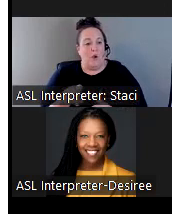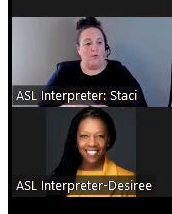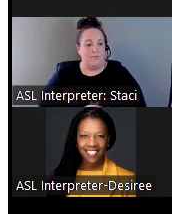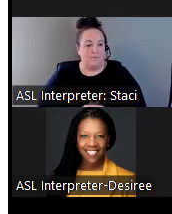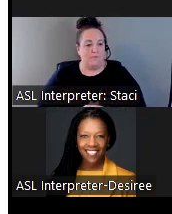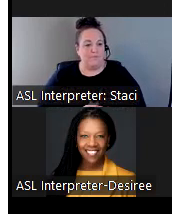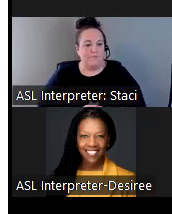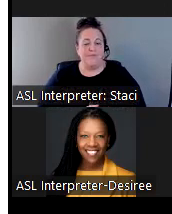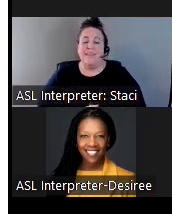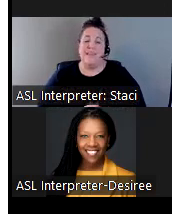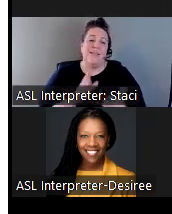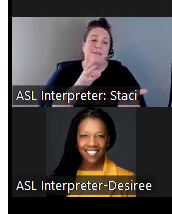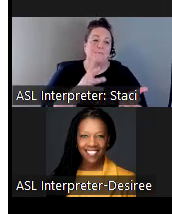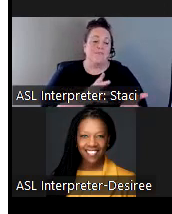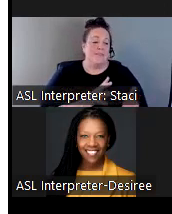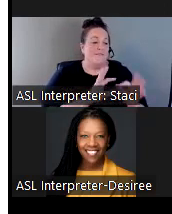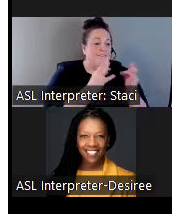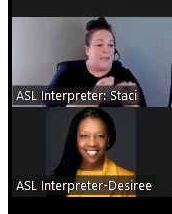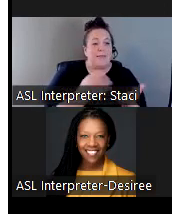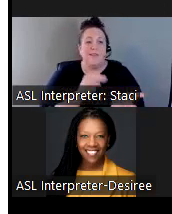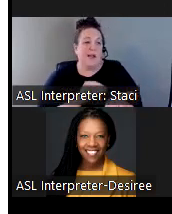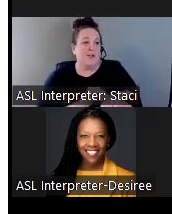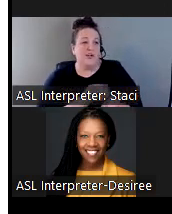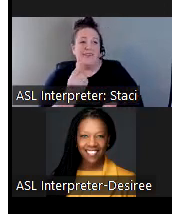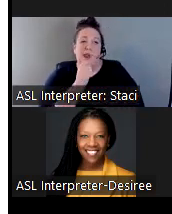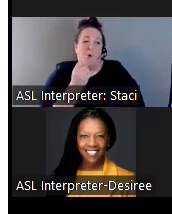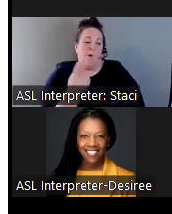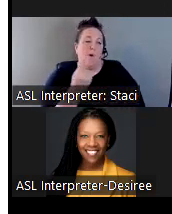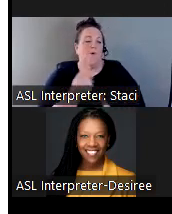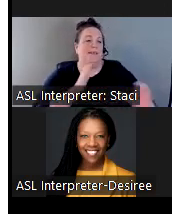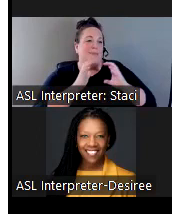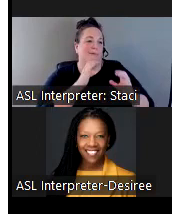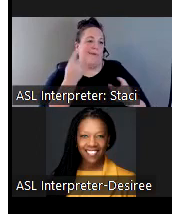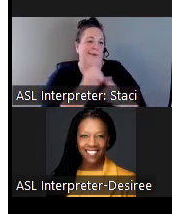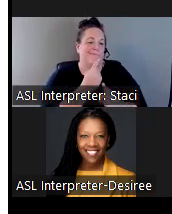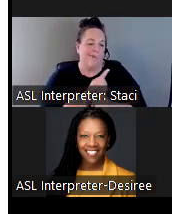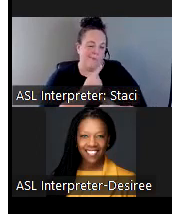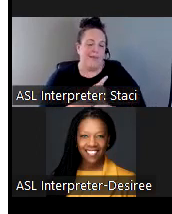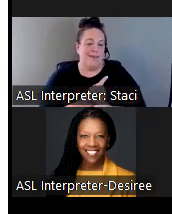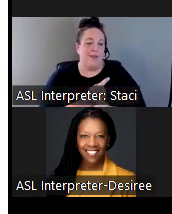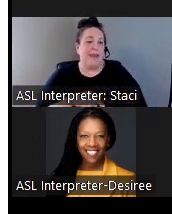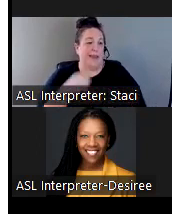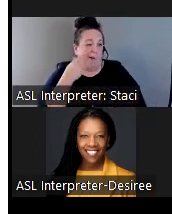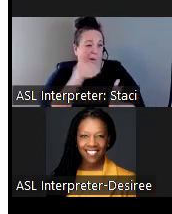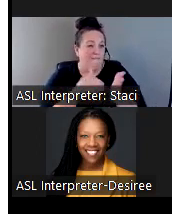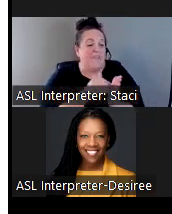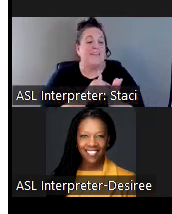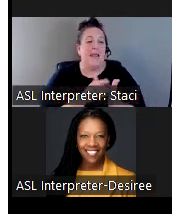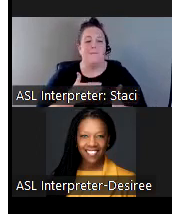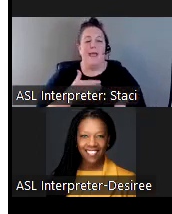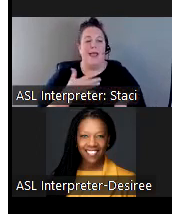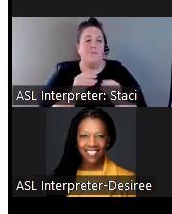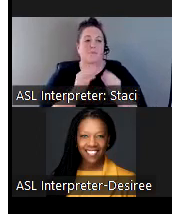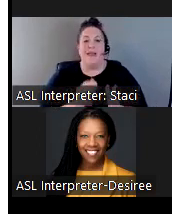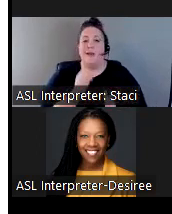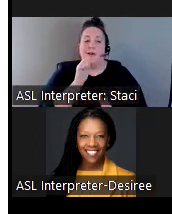and providers don't always communicate effectively. We hear this from our families often. My provider is not